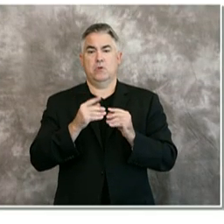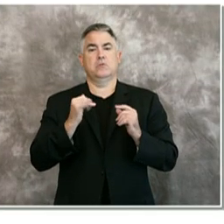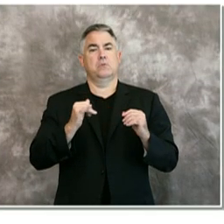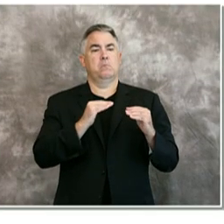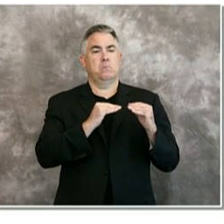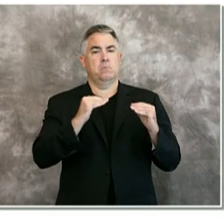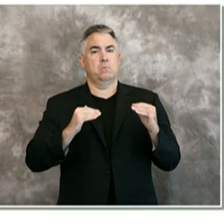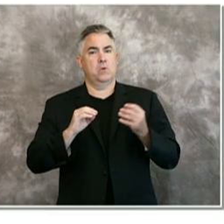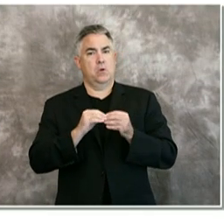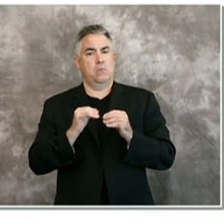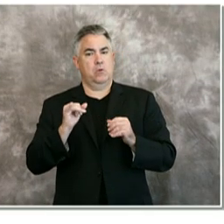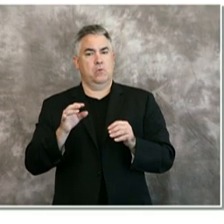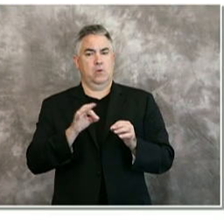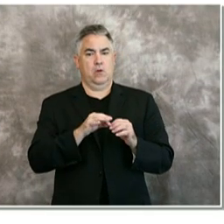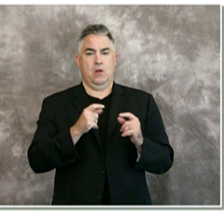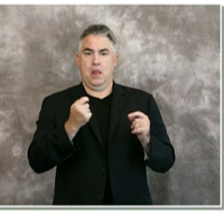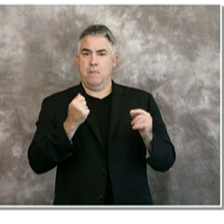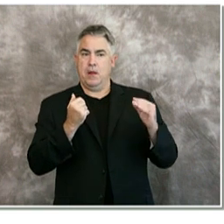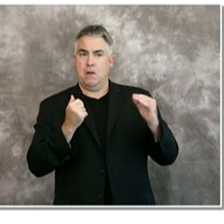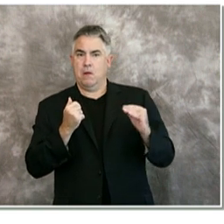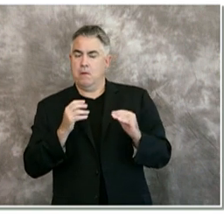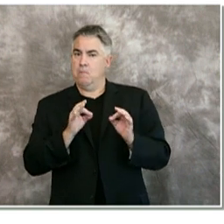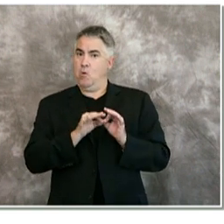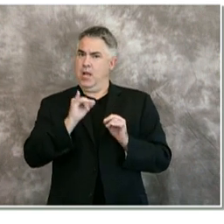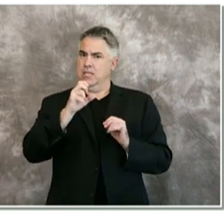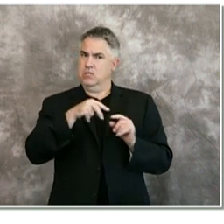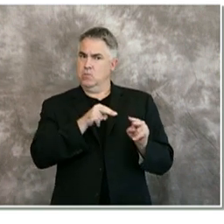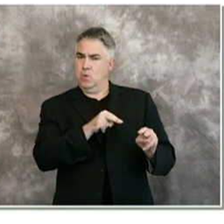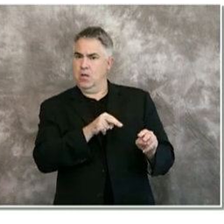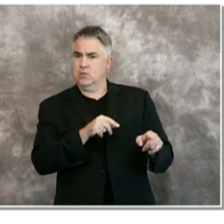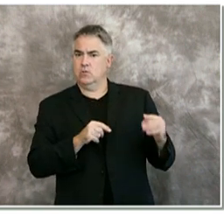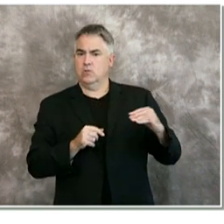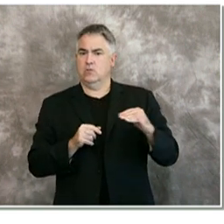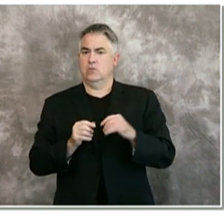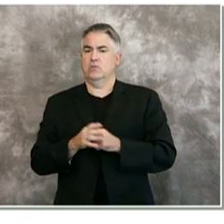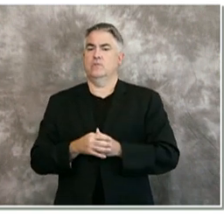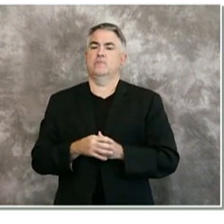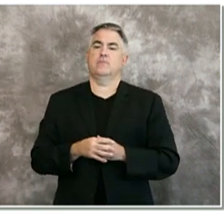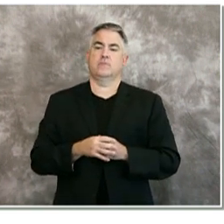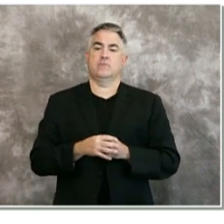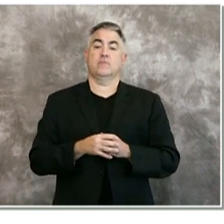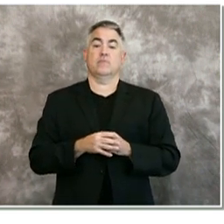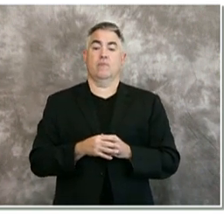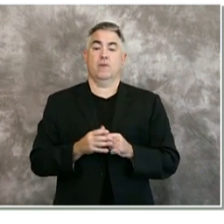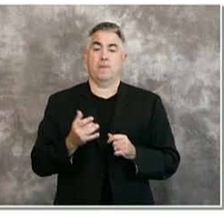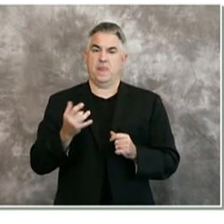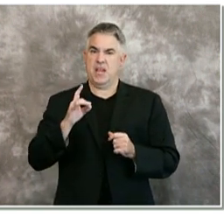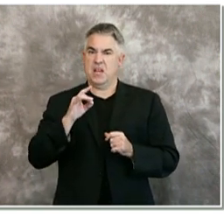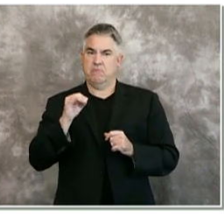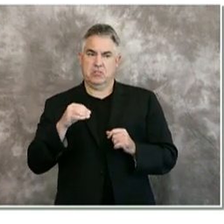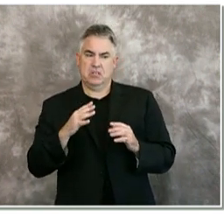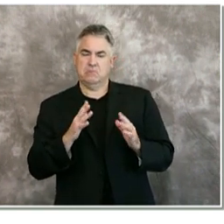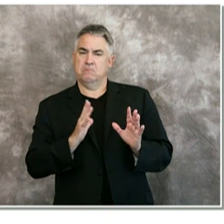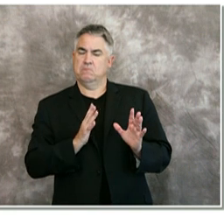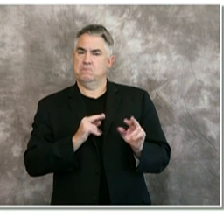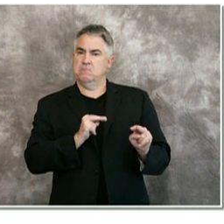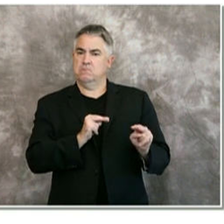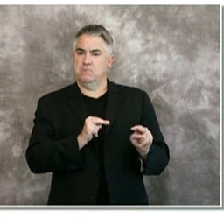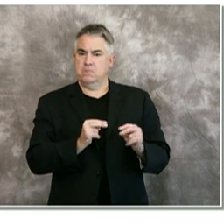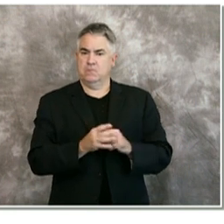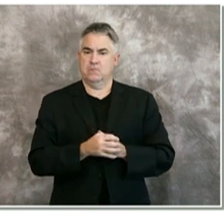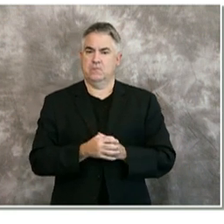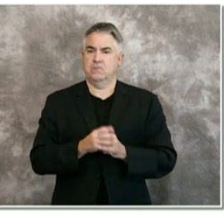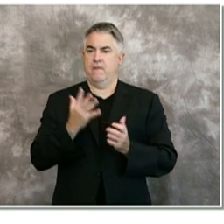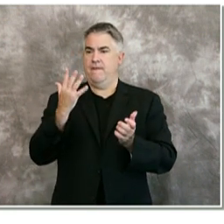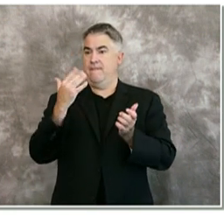down just a little bit there, 3811, well below our 80% capacity, just under 5,000.